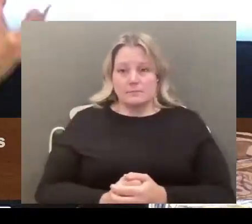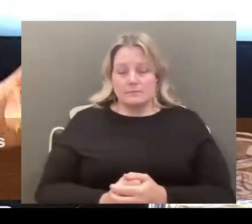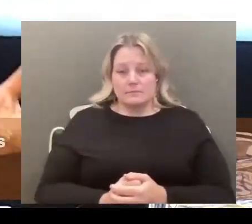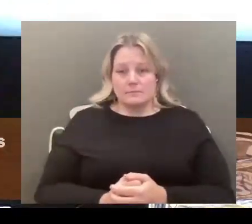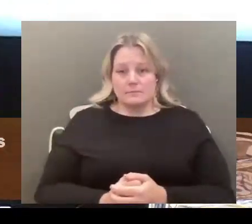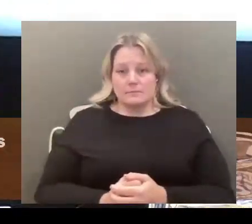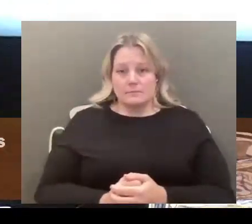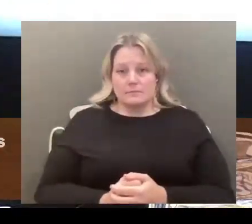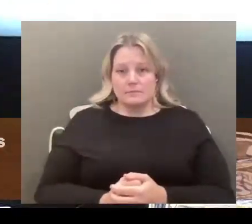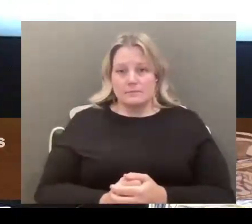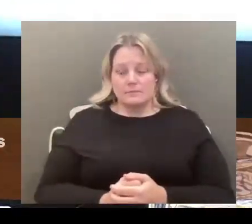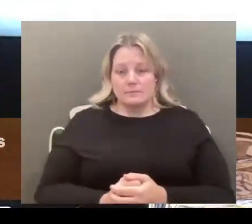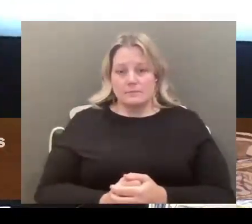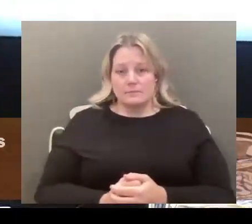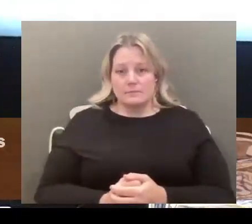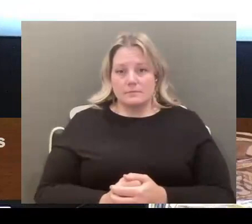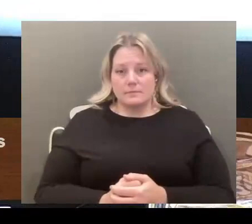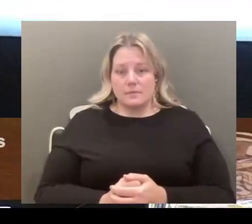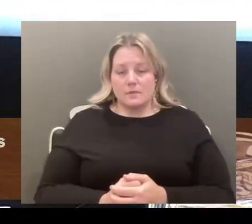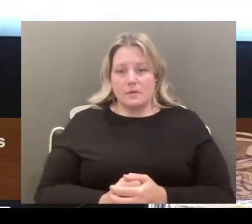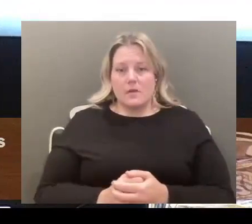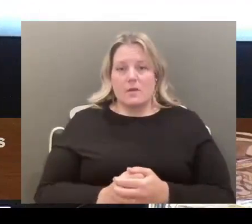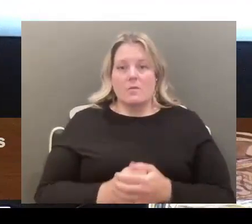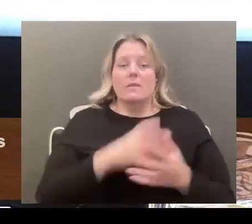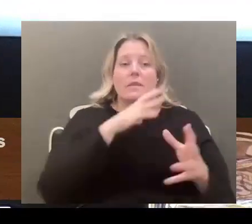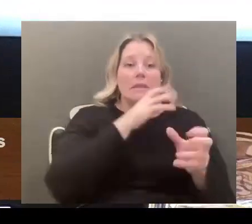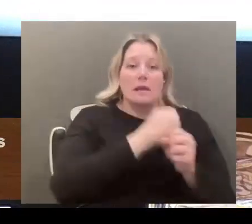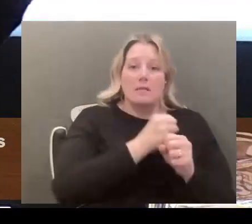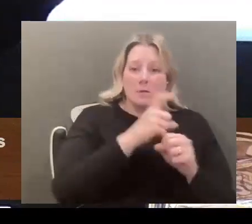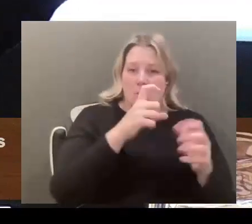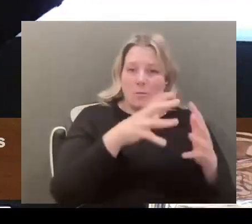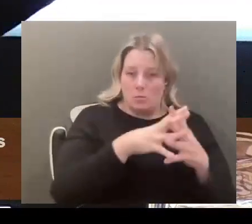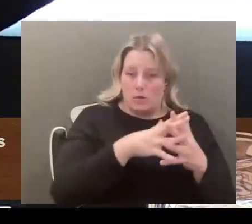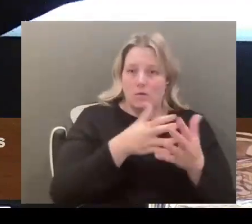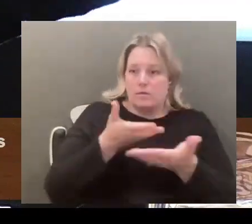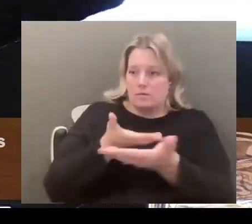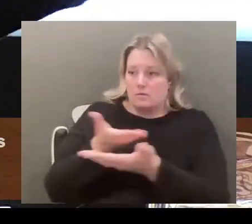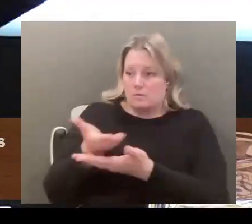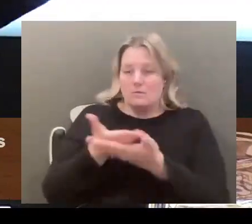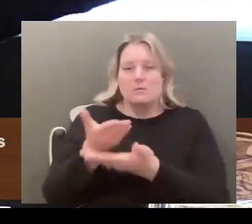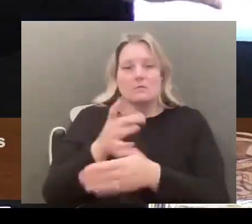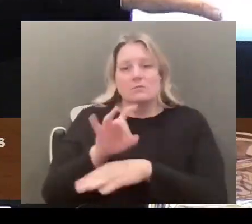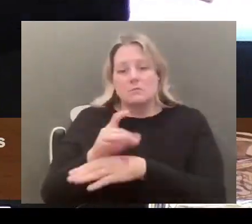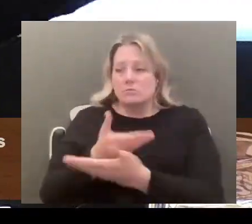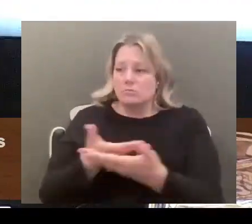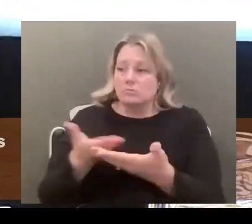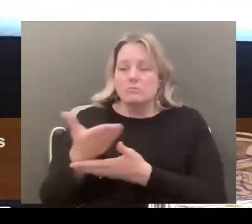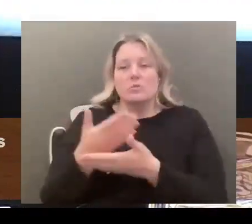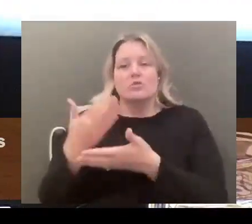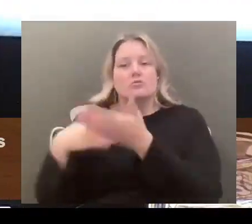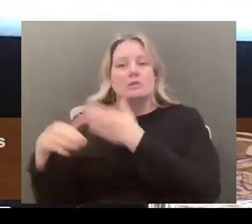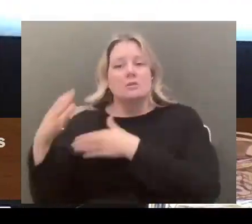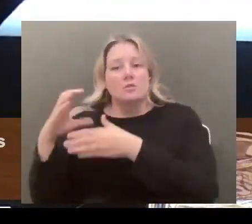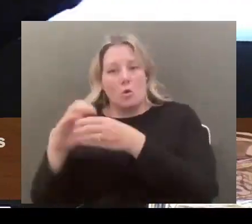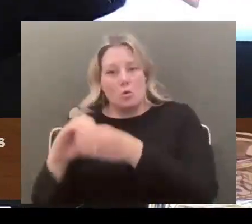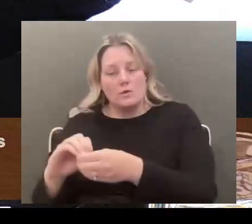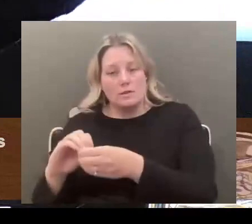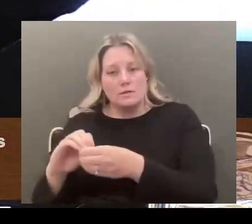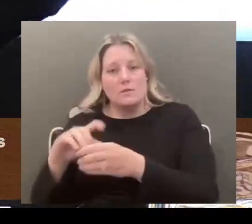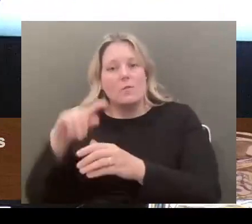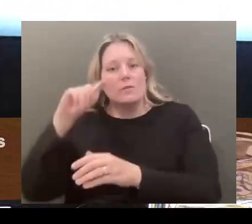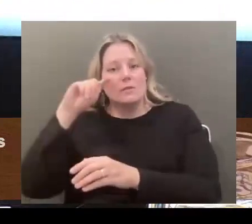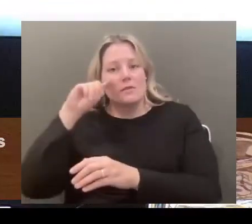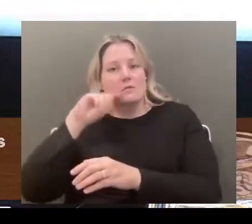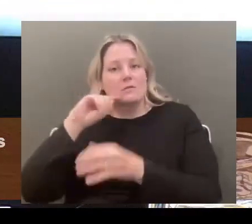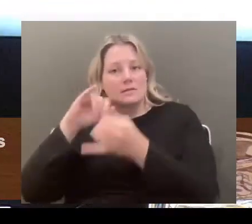of a manner of engagement, the Commonwealth undertook with traditional owners around the Southern Ocean's